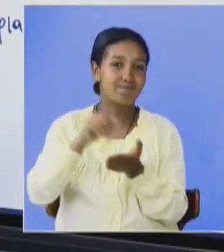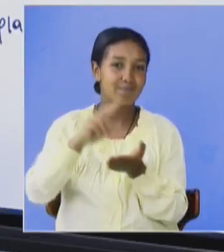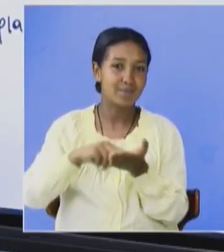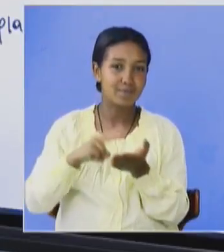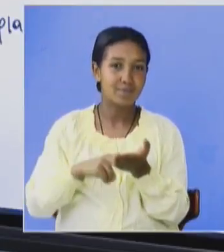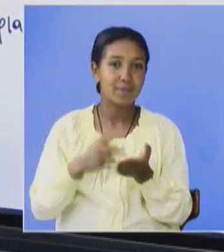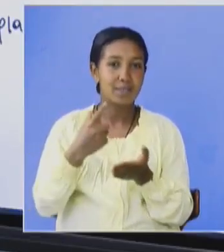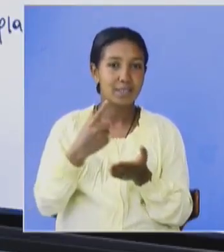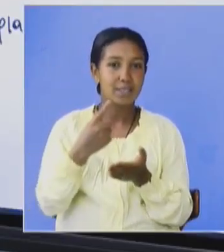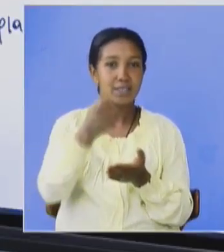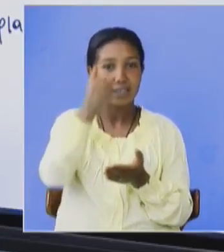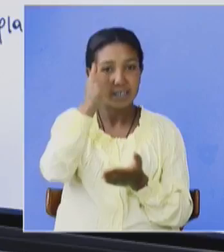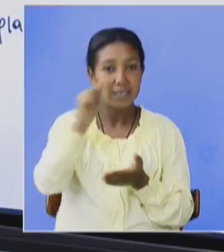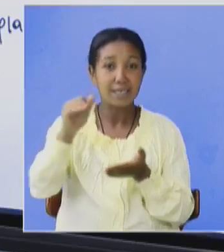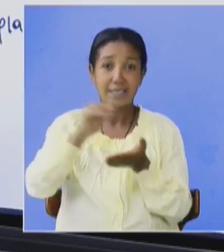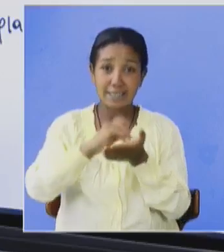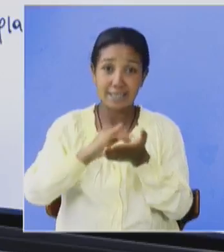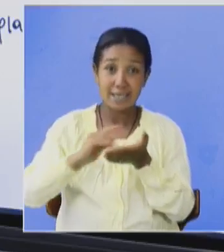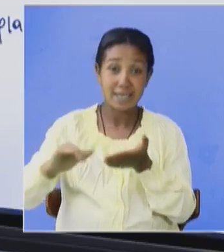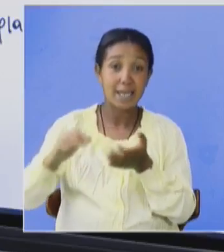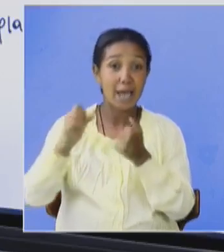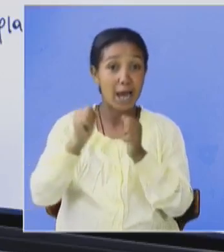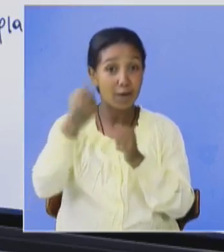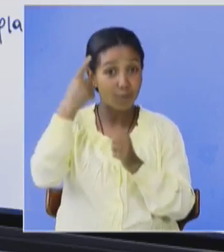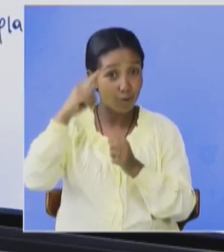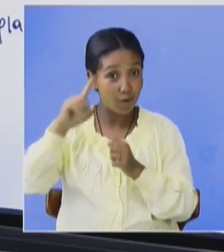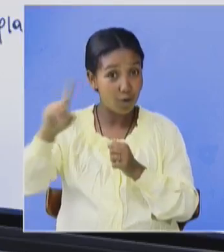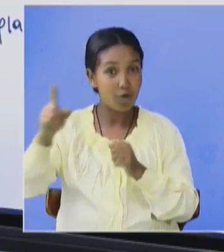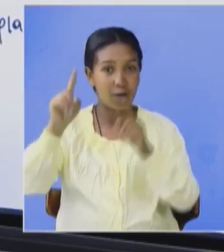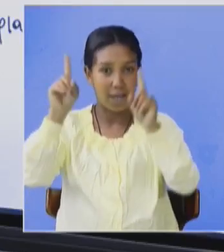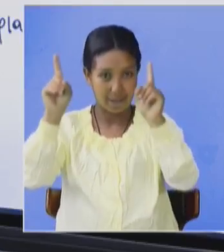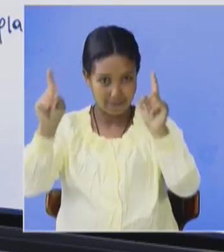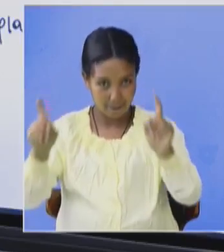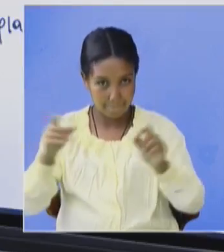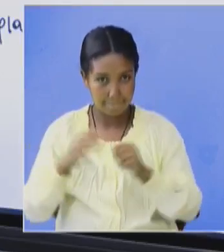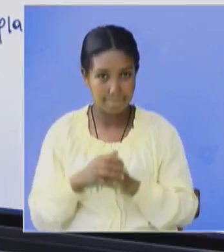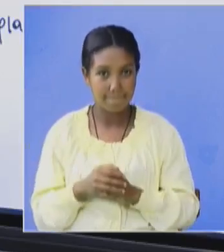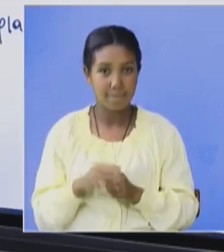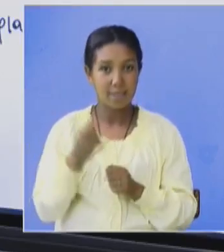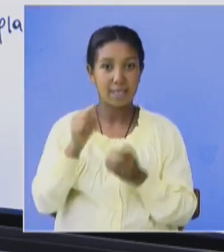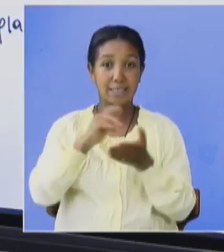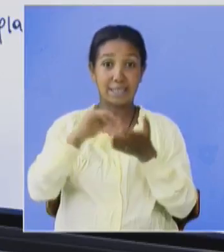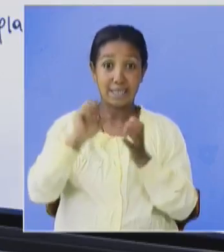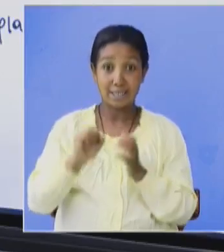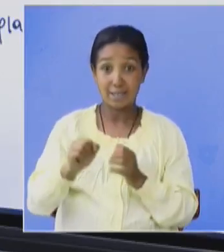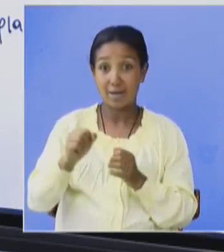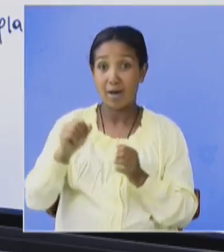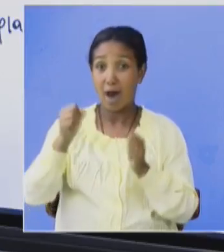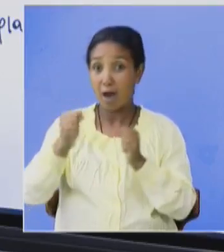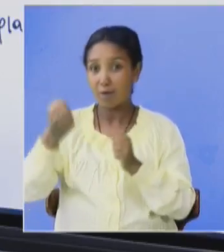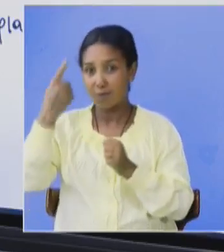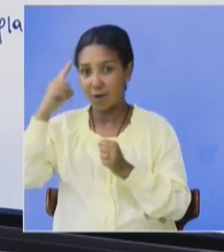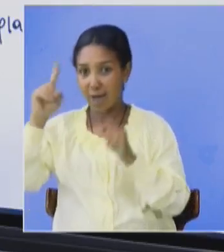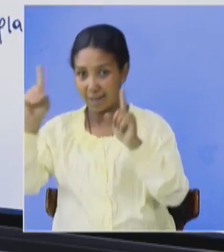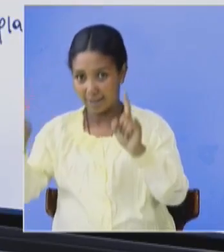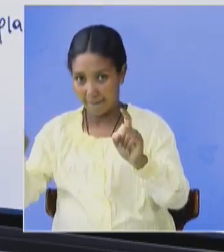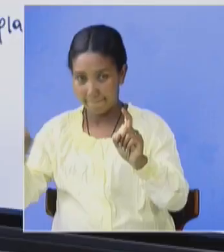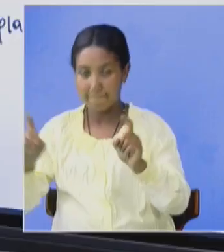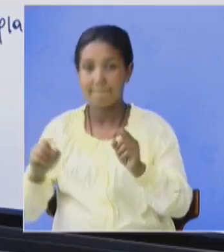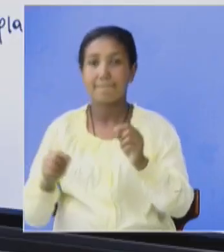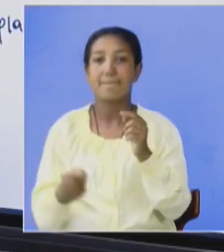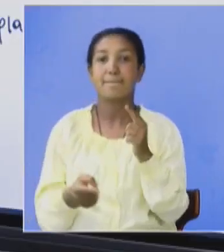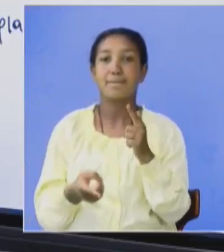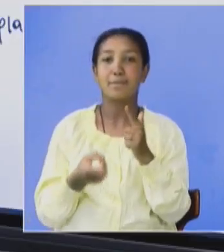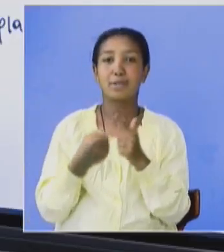students. He studies hard for the exam. He studies hard for the exam. And